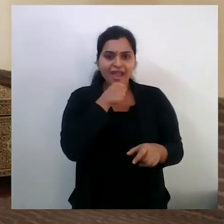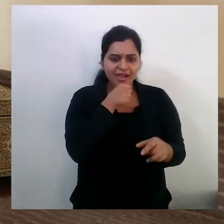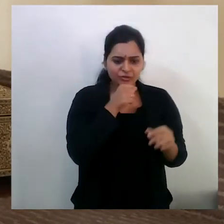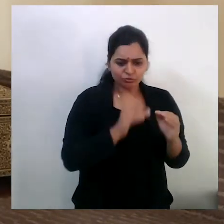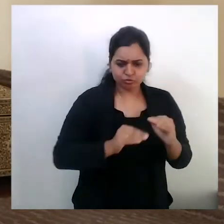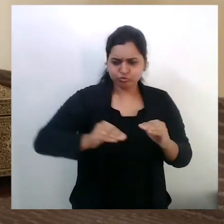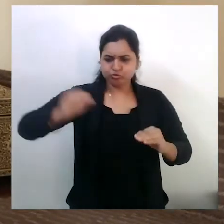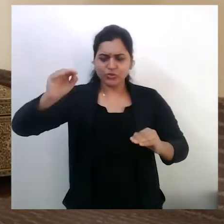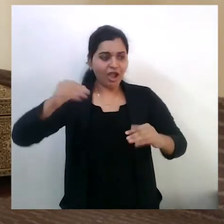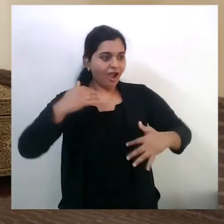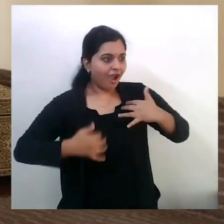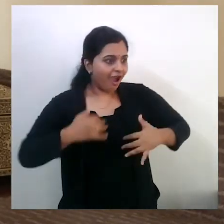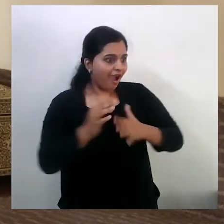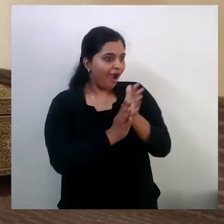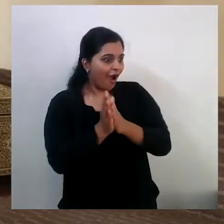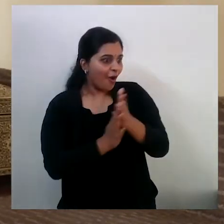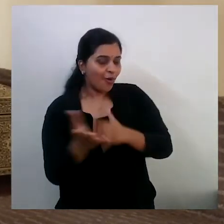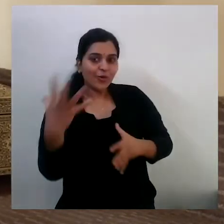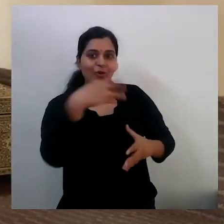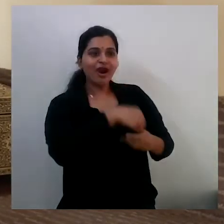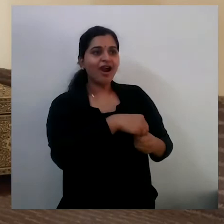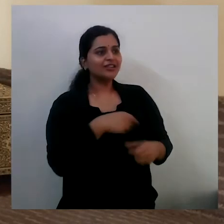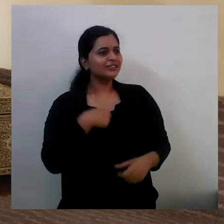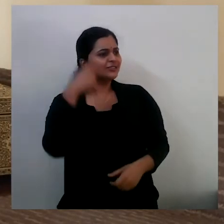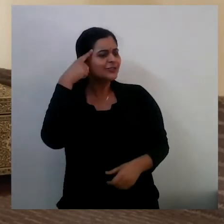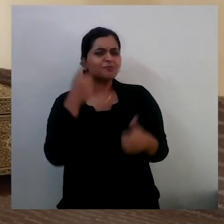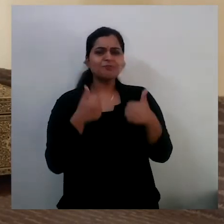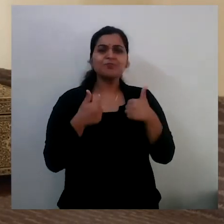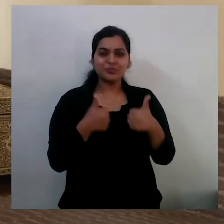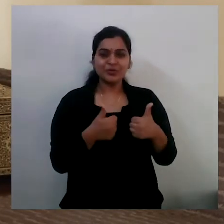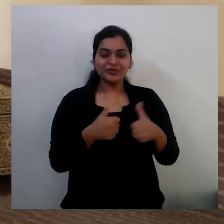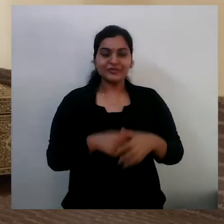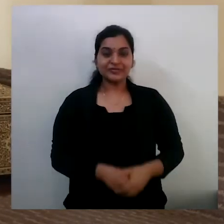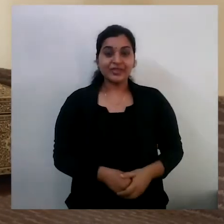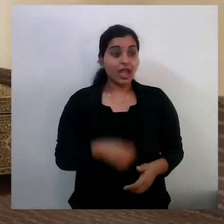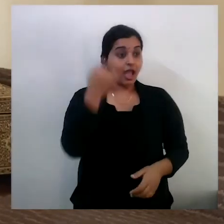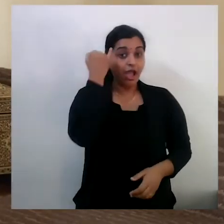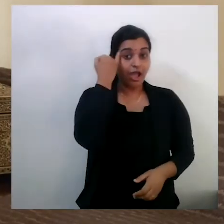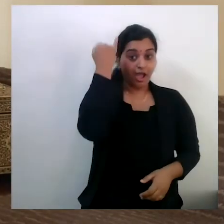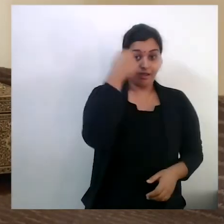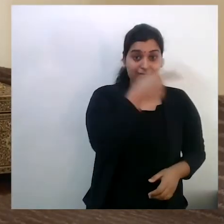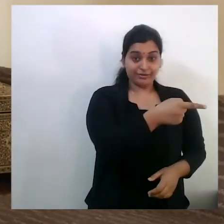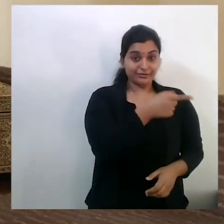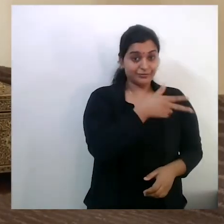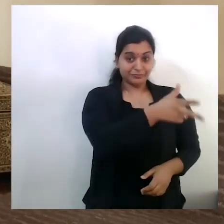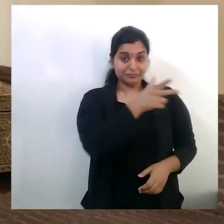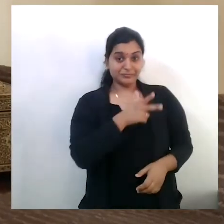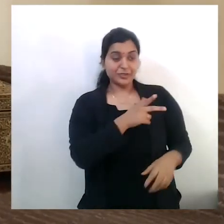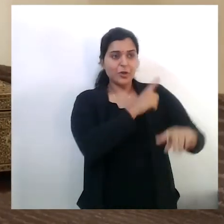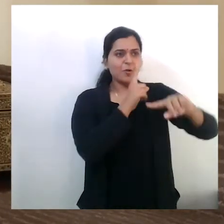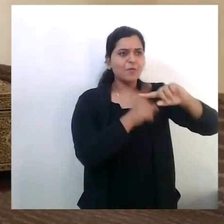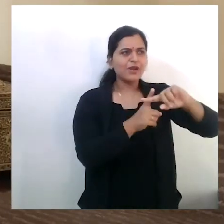age groups was something that really attracted us. But even more than the vision and the scale at which he was